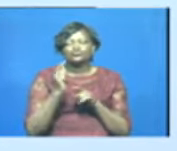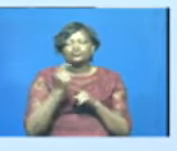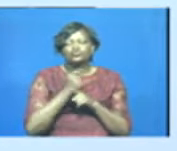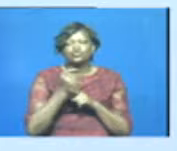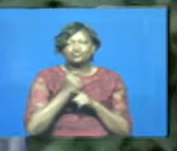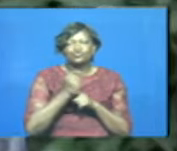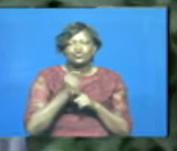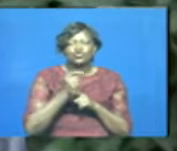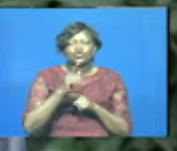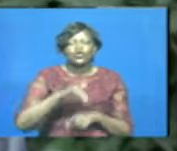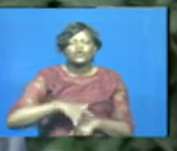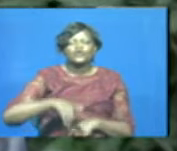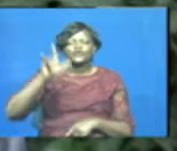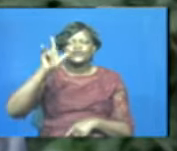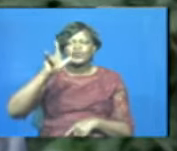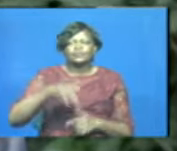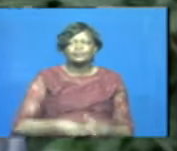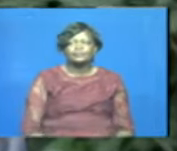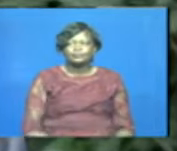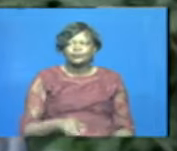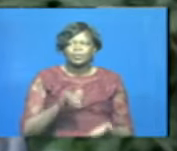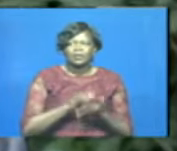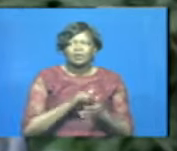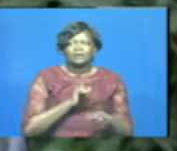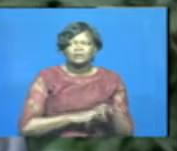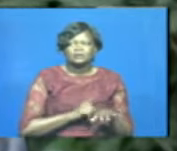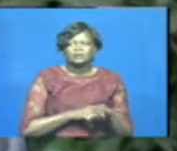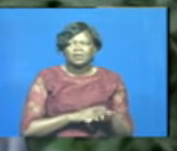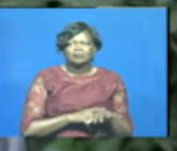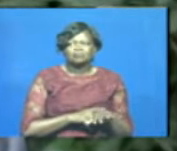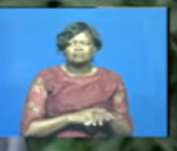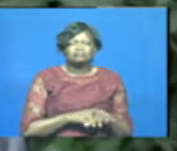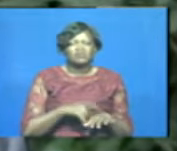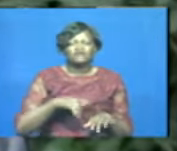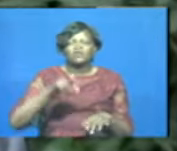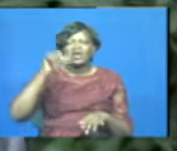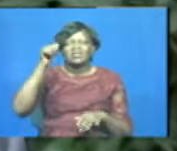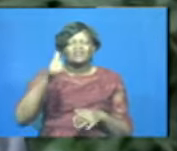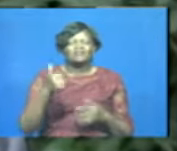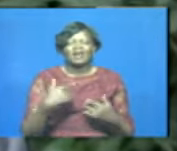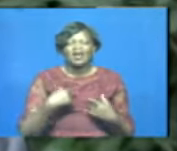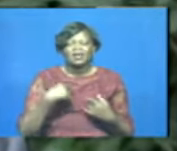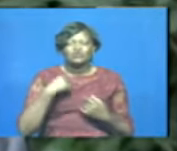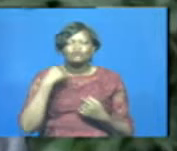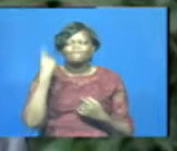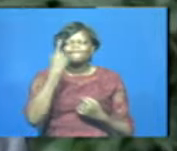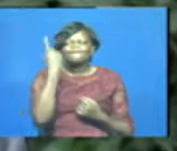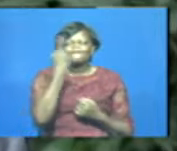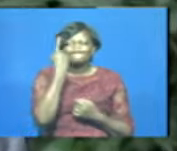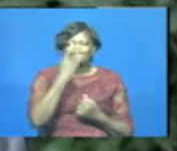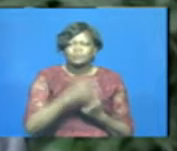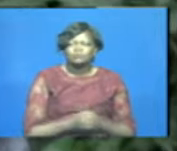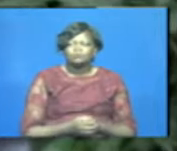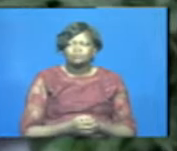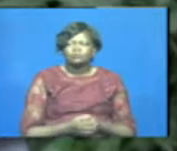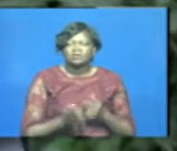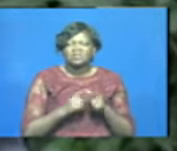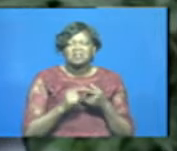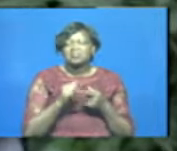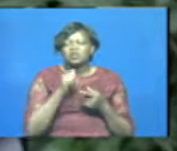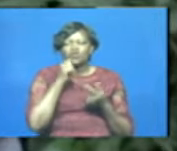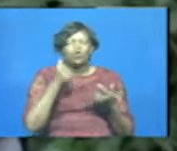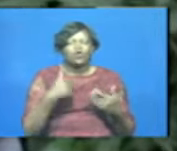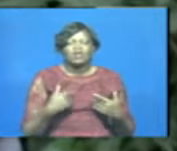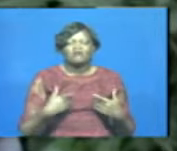helicopter flying. At the time, the Air Force had never operated helicopters. And even